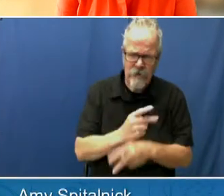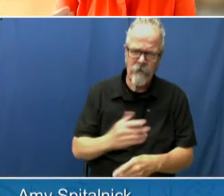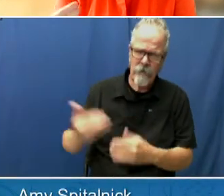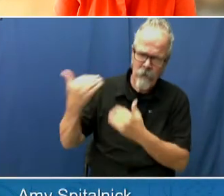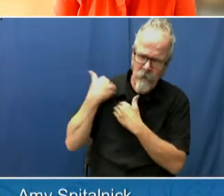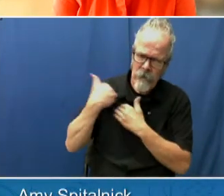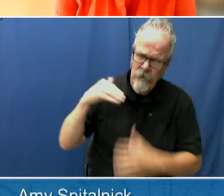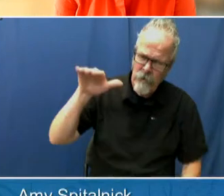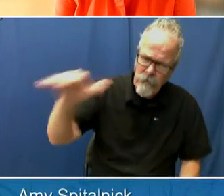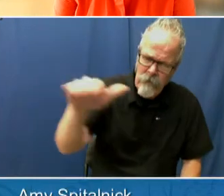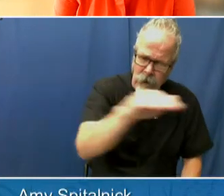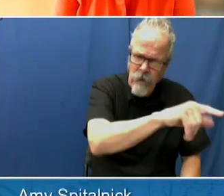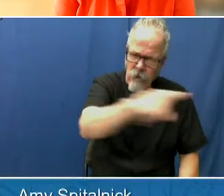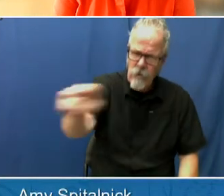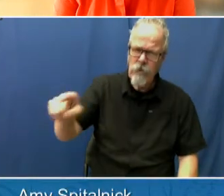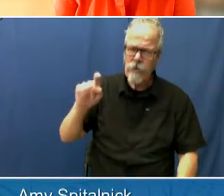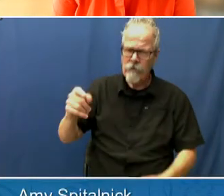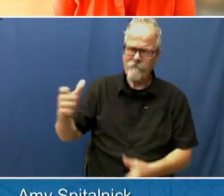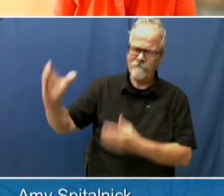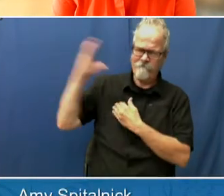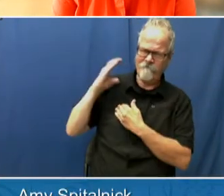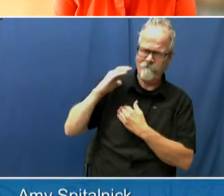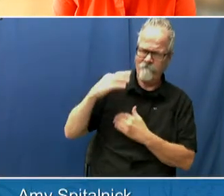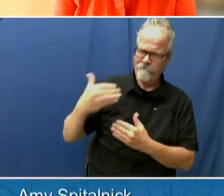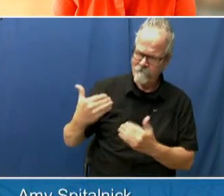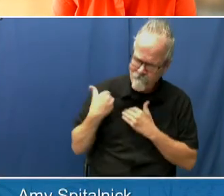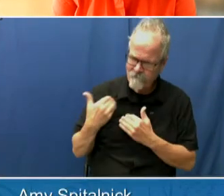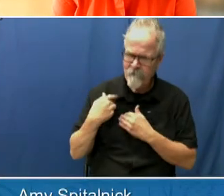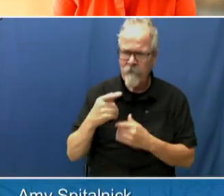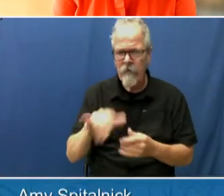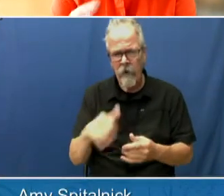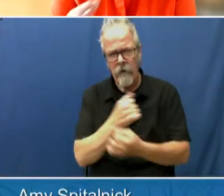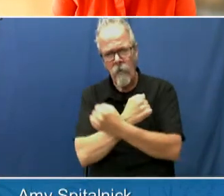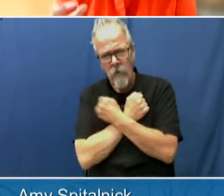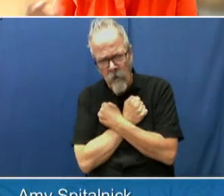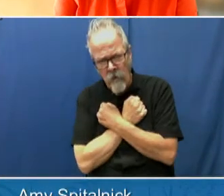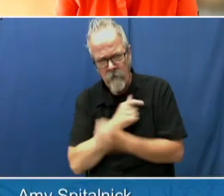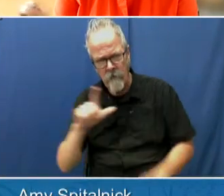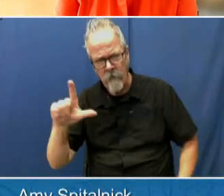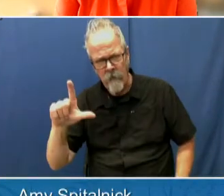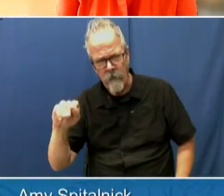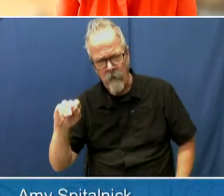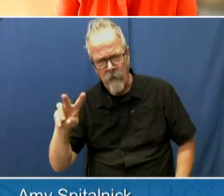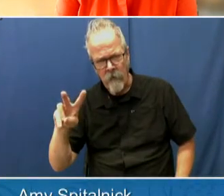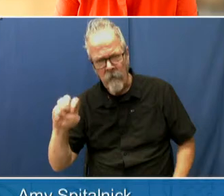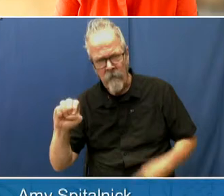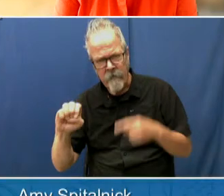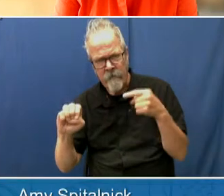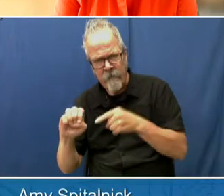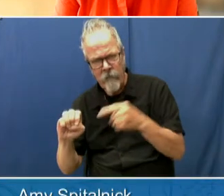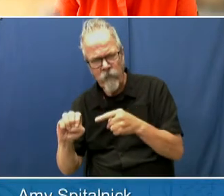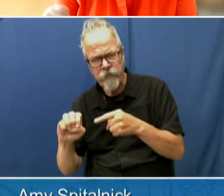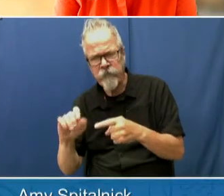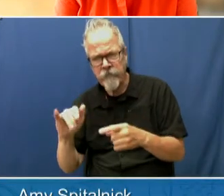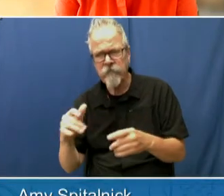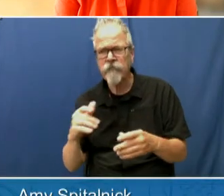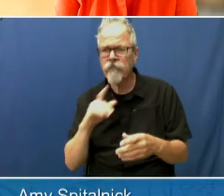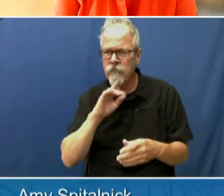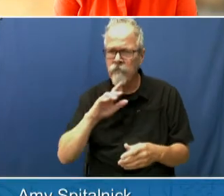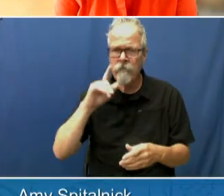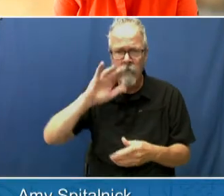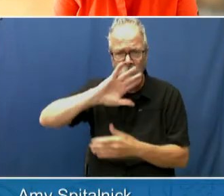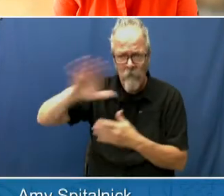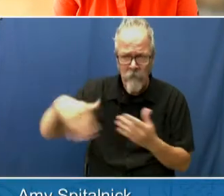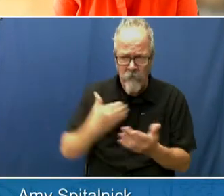choosing inclusivity, democracy, and justice. There are so many more of us than there are of them. We see it here